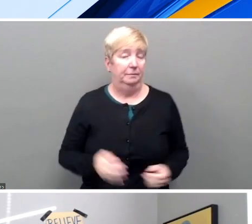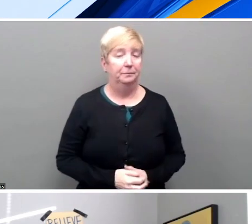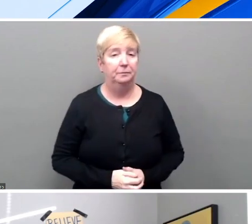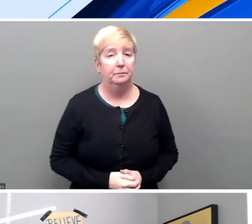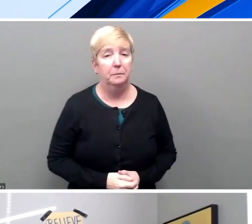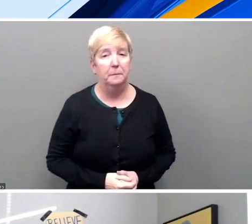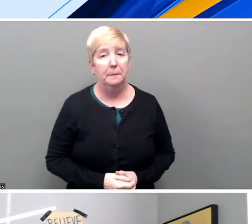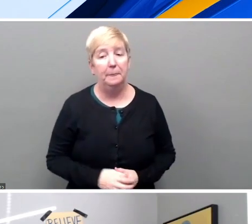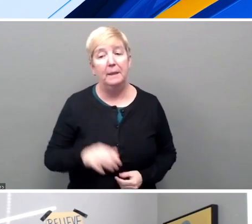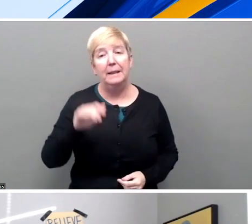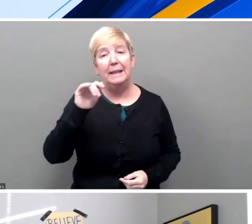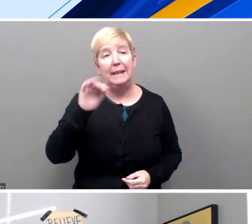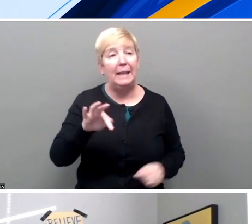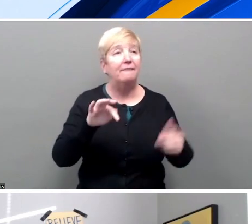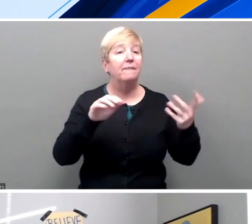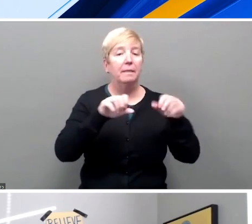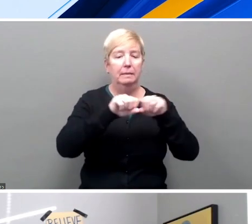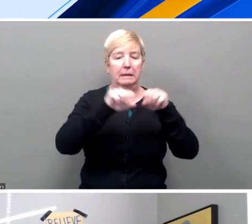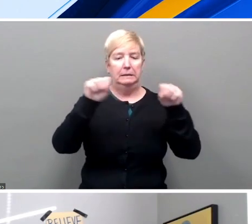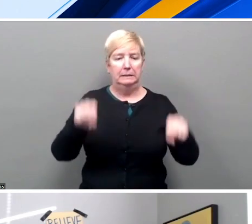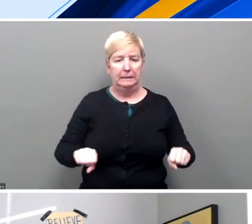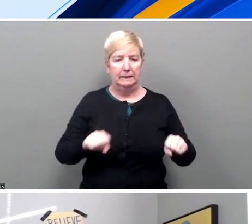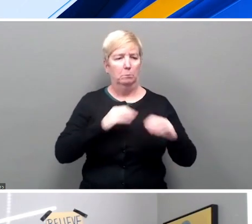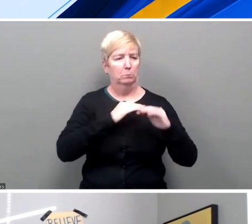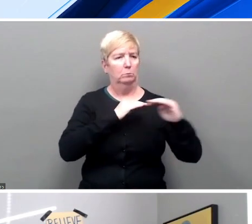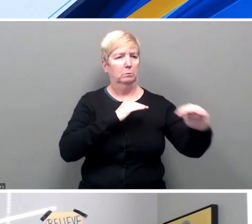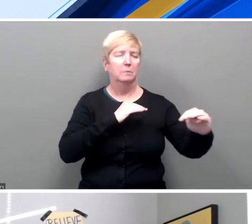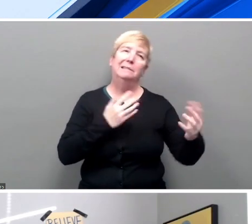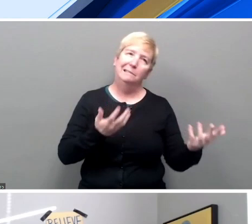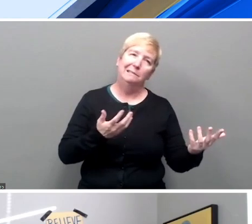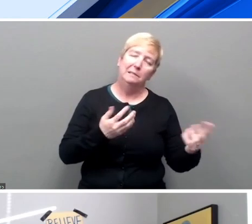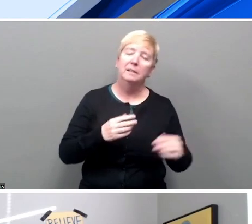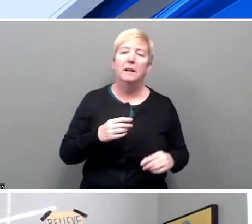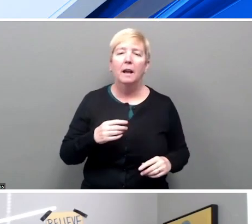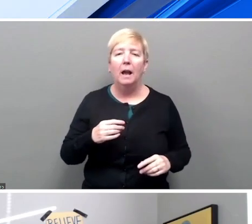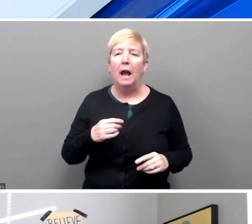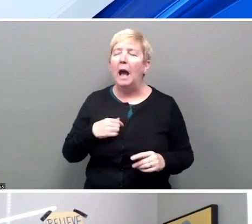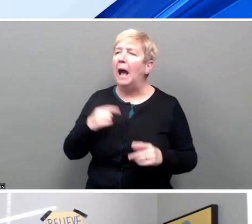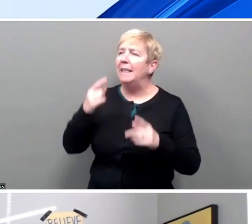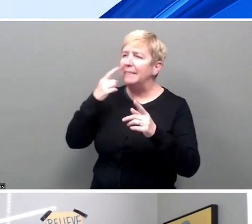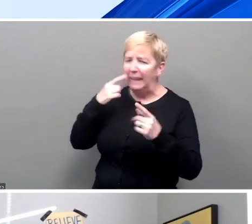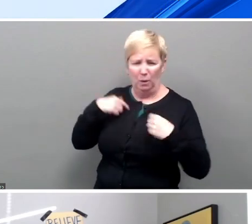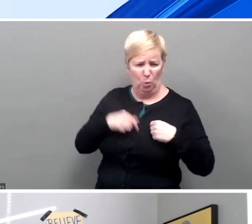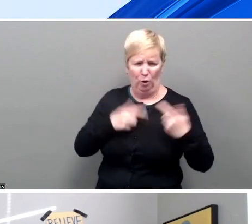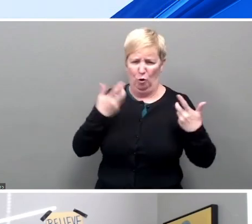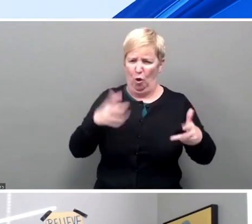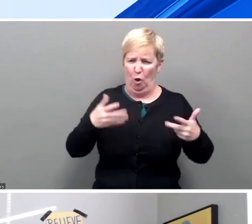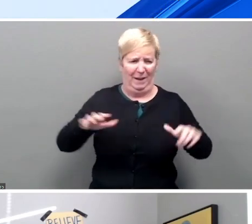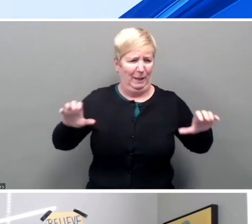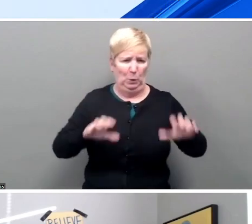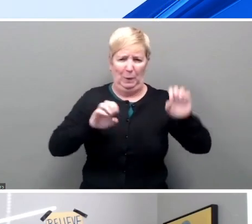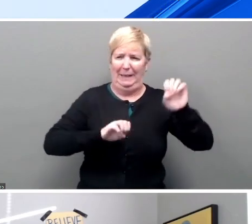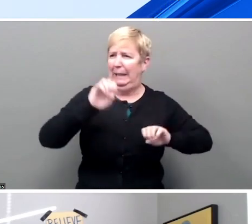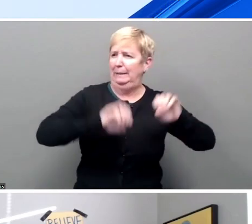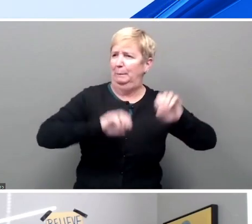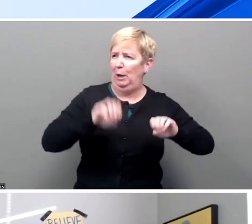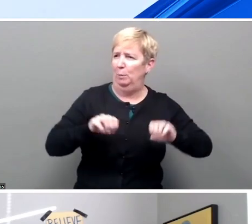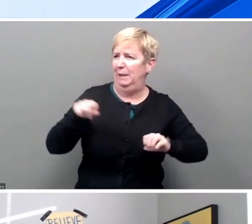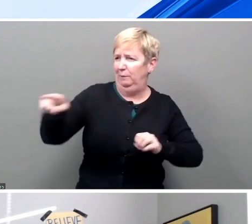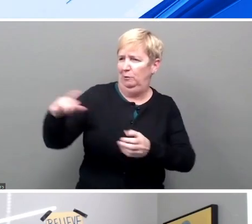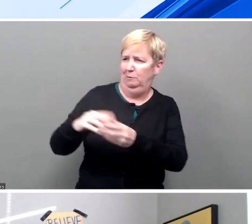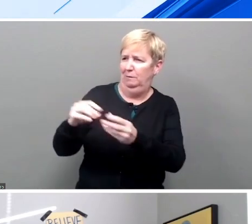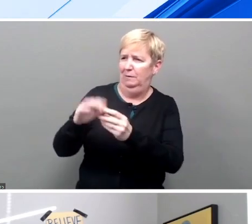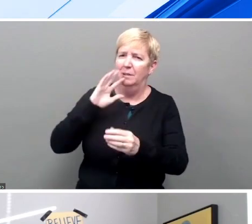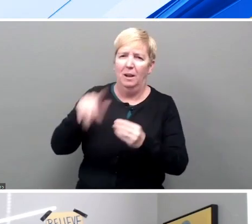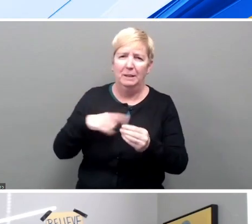the system was not completely overwhelmed, I sort of feel like we're doing the experiment you're suggesting, and it's not working at all